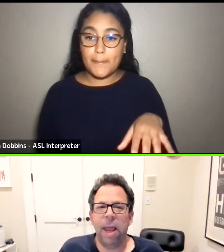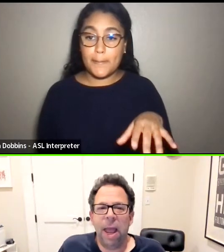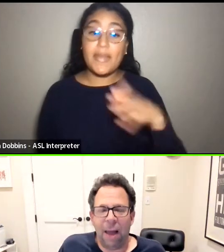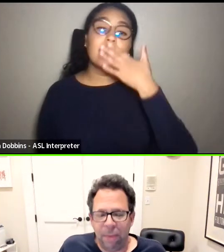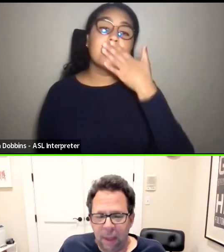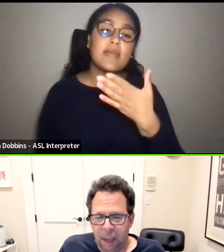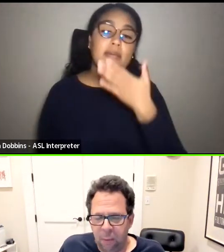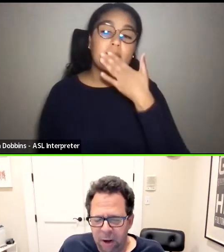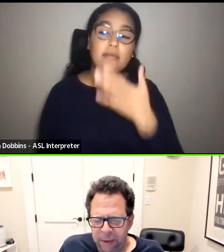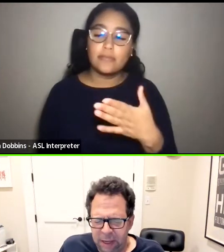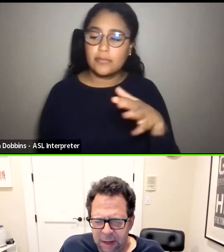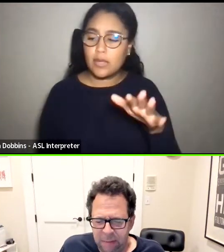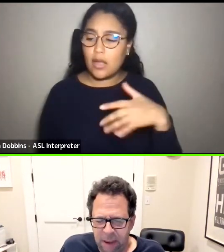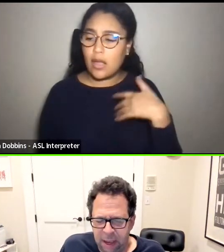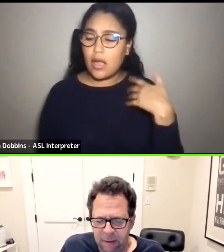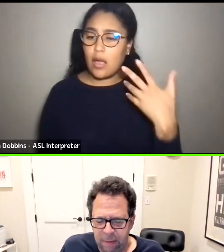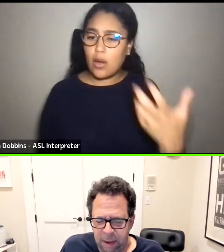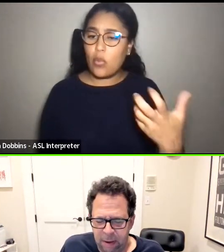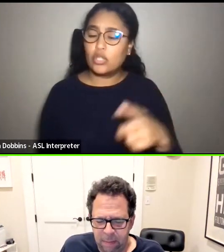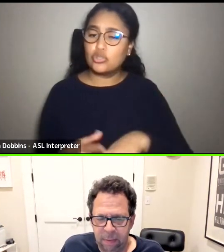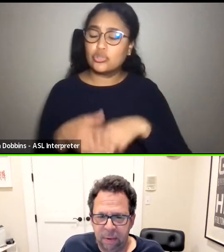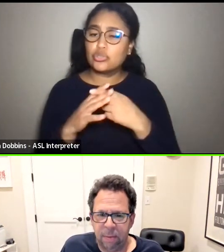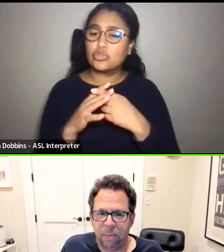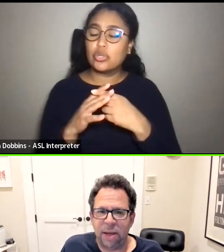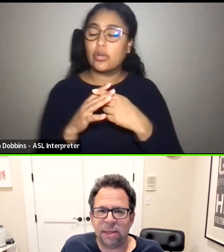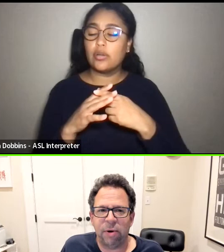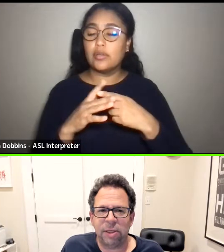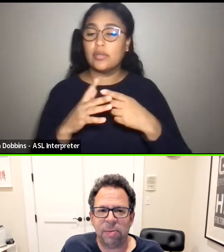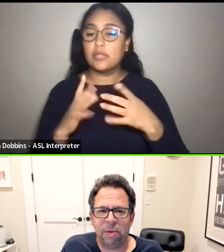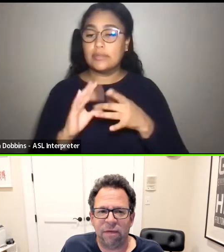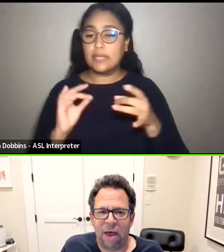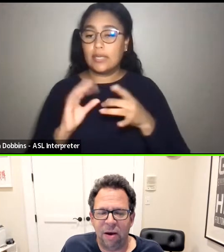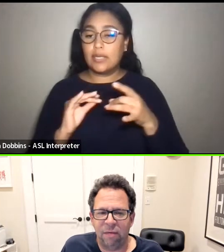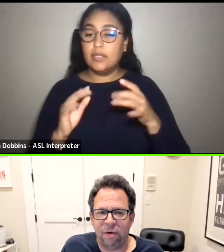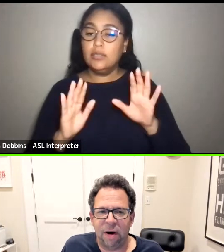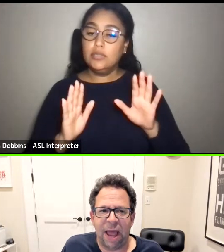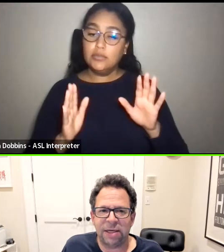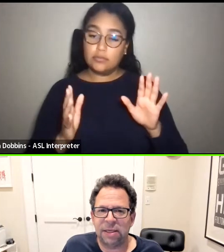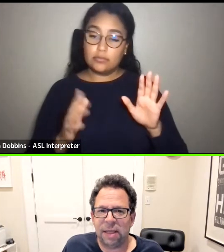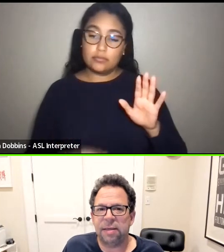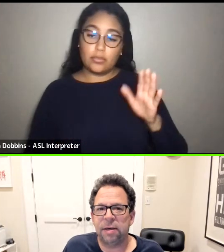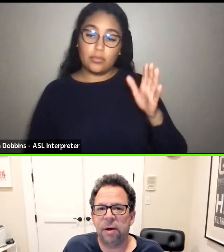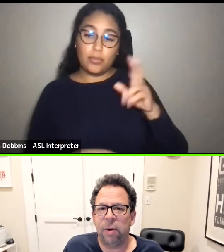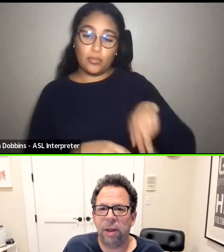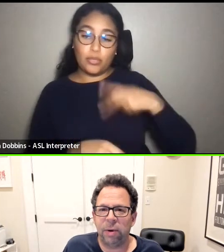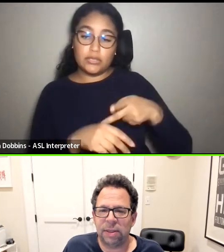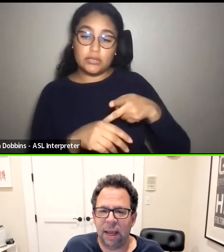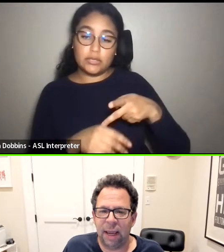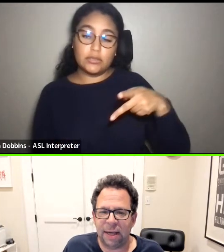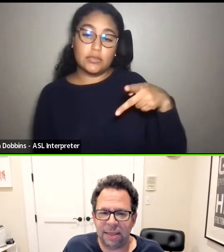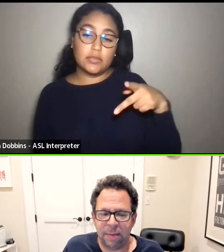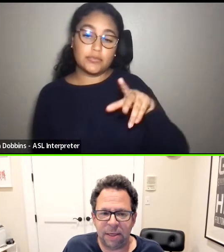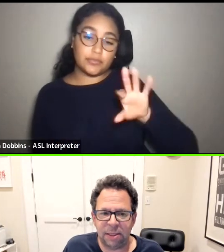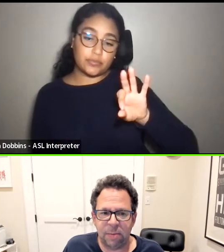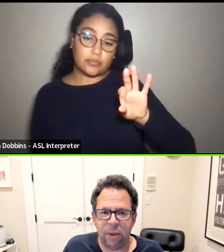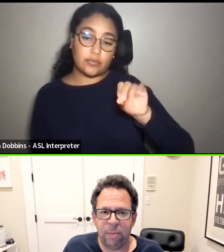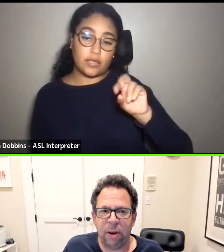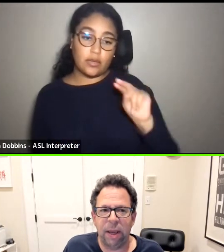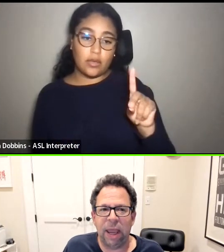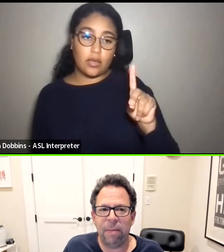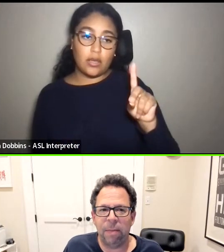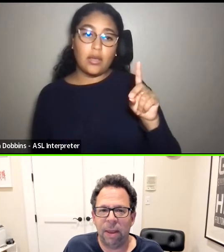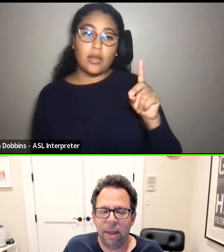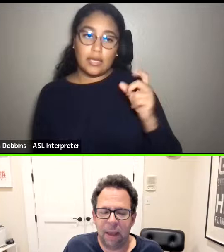Thank you. I want to begin by praising Principal Fong for her actions last year when there was anti-Semitism